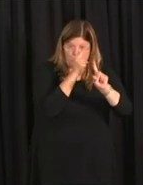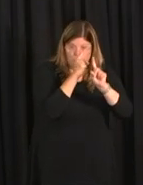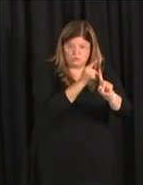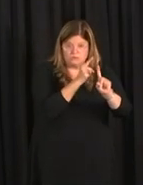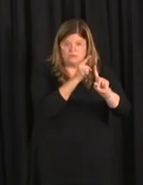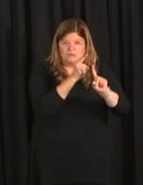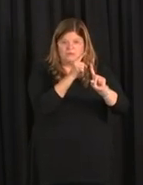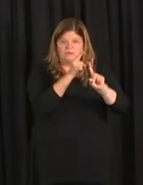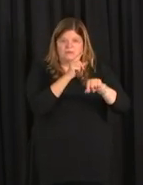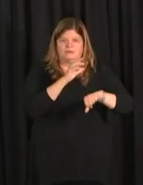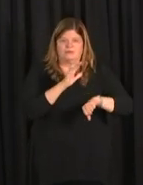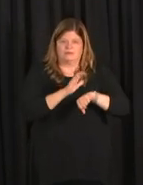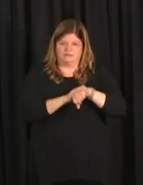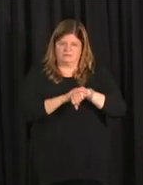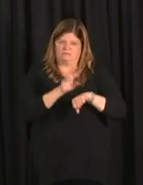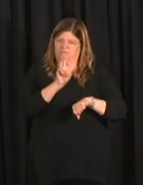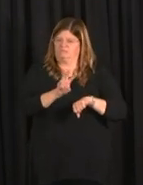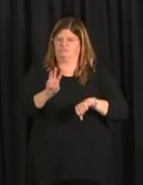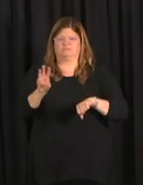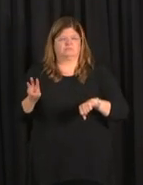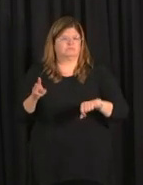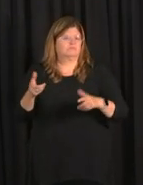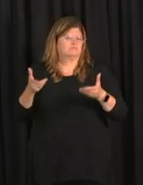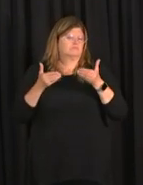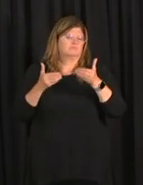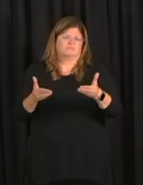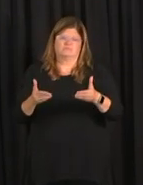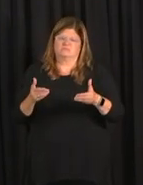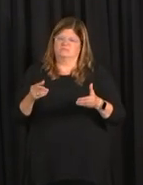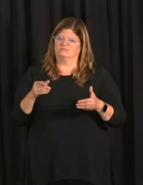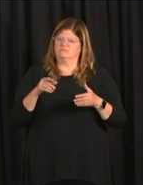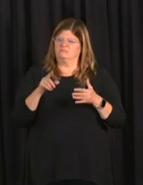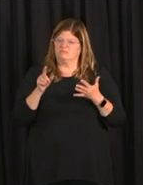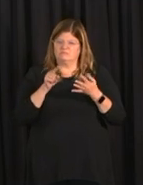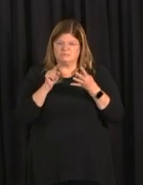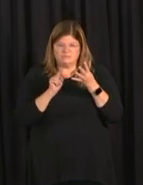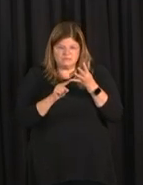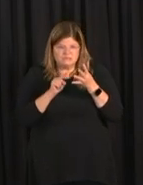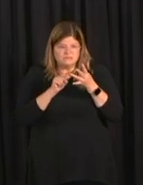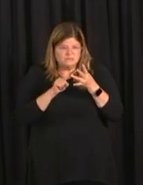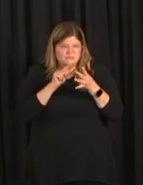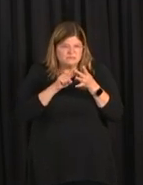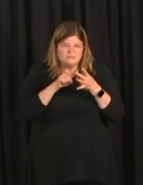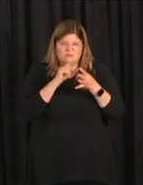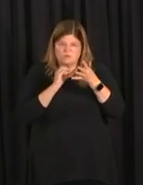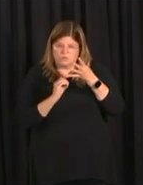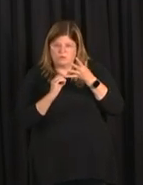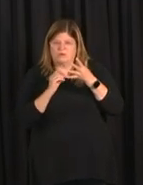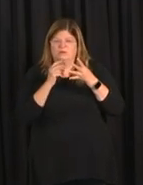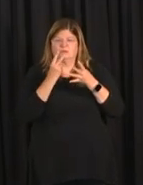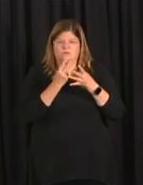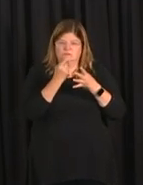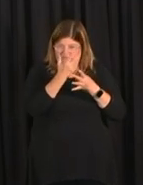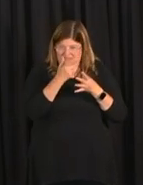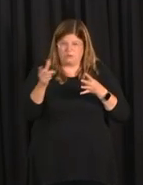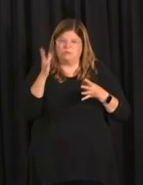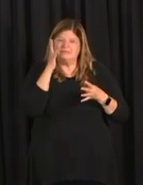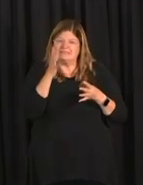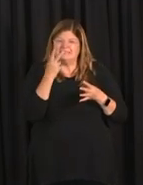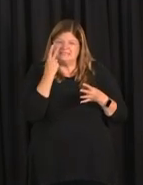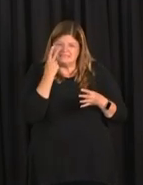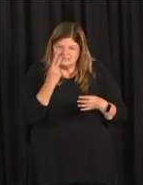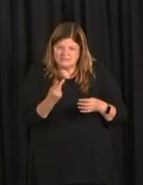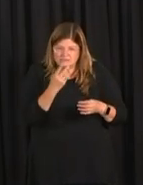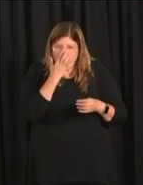are for phase 0 and 1, phases 0 and 1, phase 2, and phase 3. And you'll see what those trends